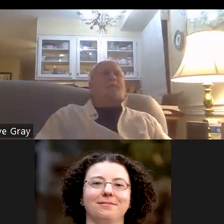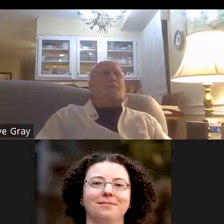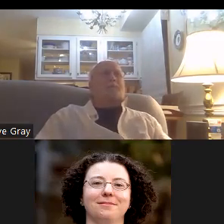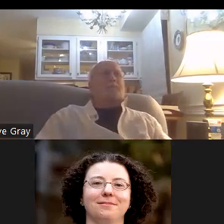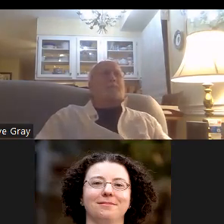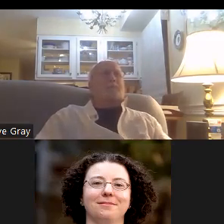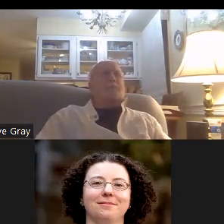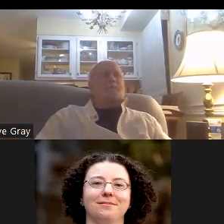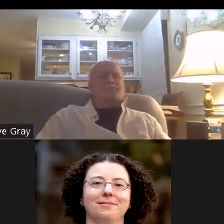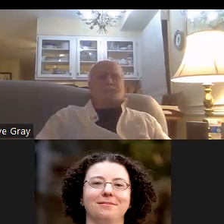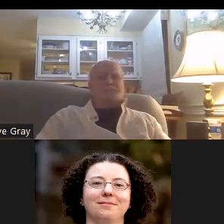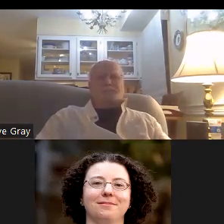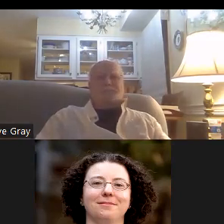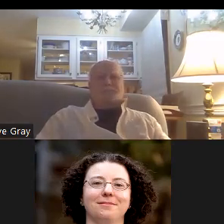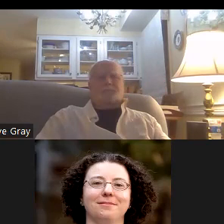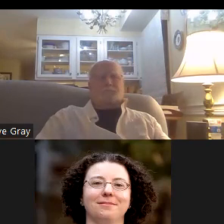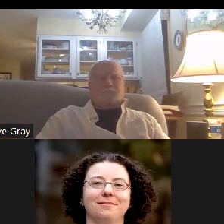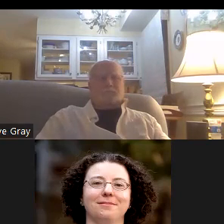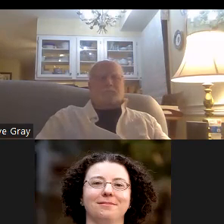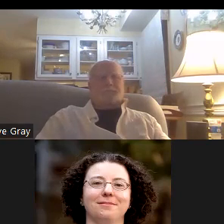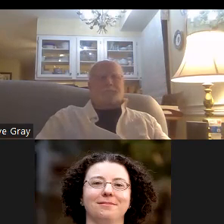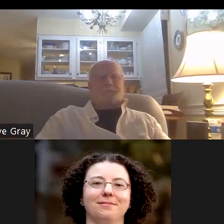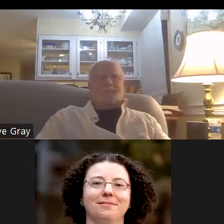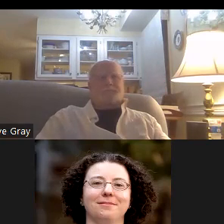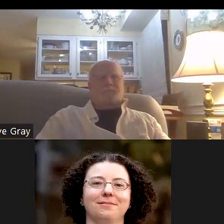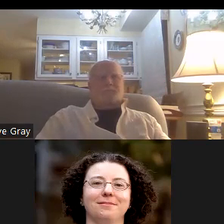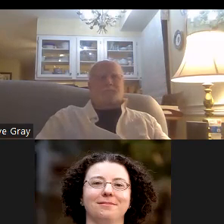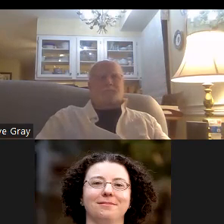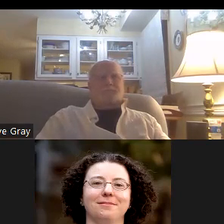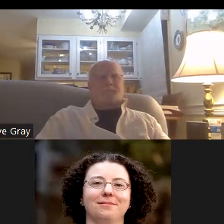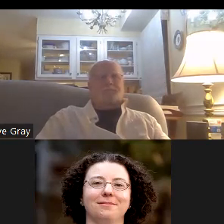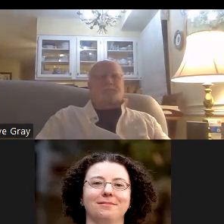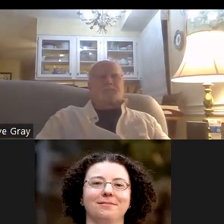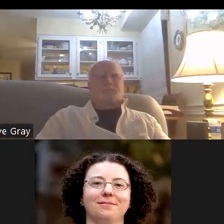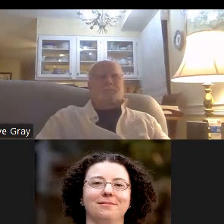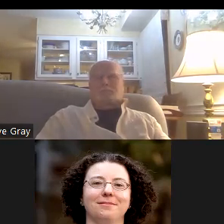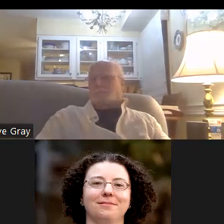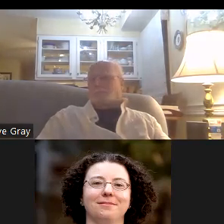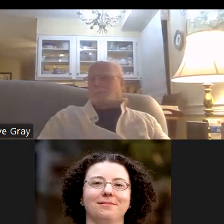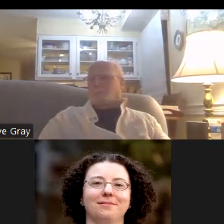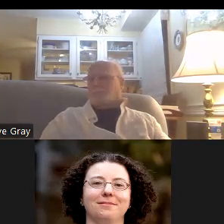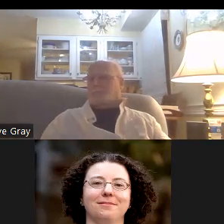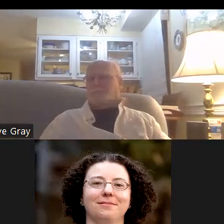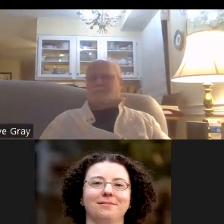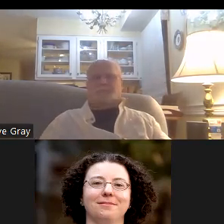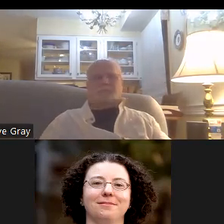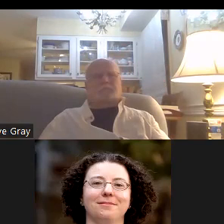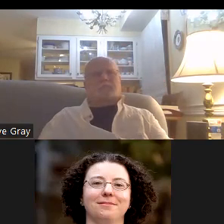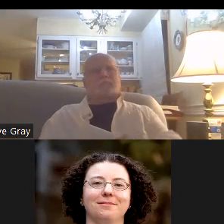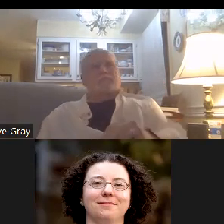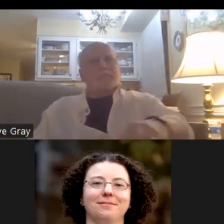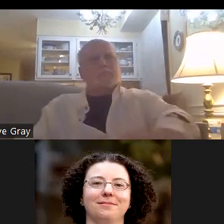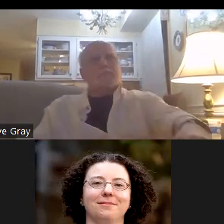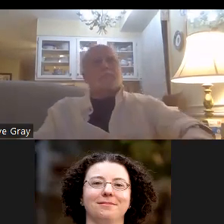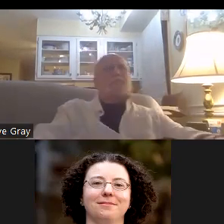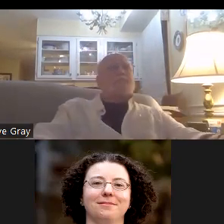coalition of public health practitioners, scientists, healthcare workers, educators and advocates, and people from all walks of life working to reduce the harmful impacts